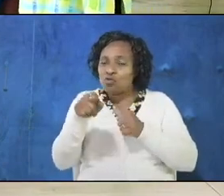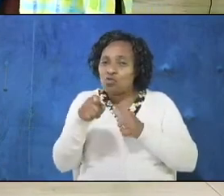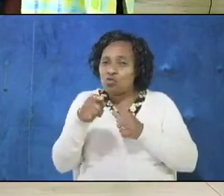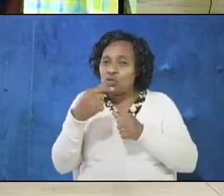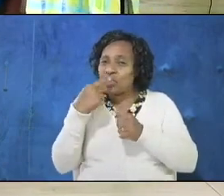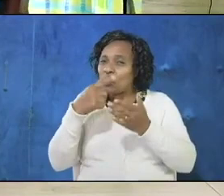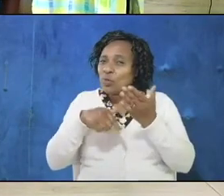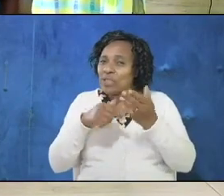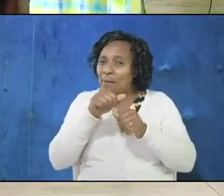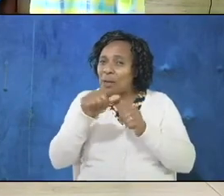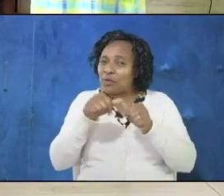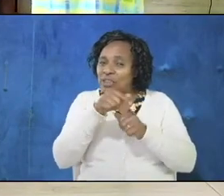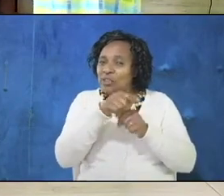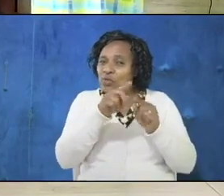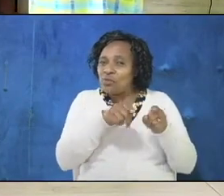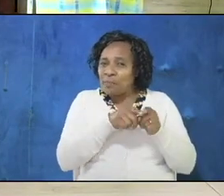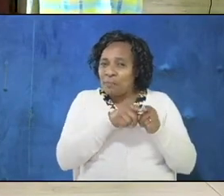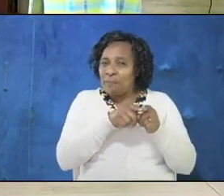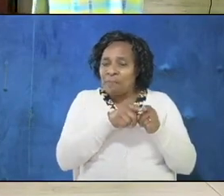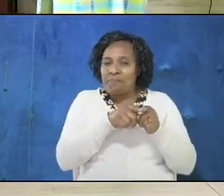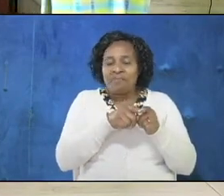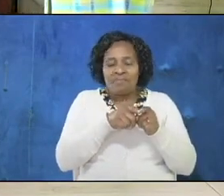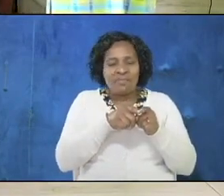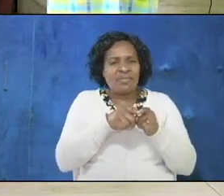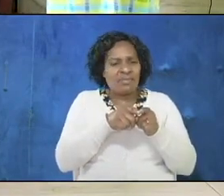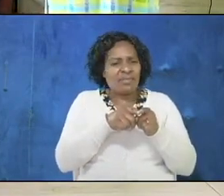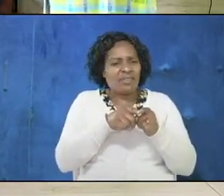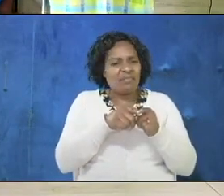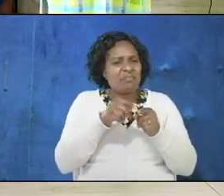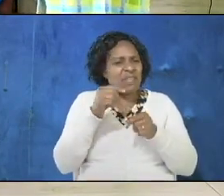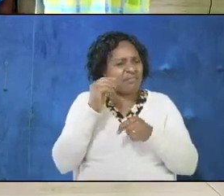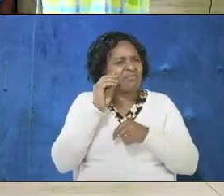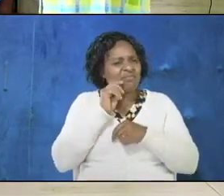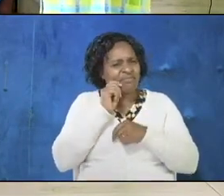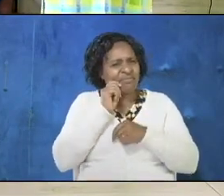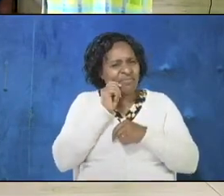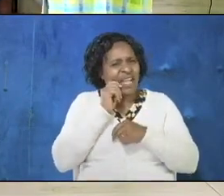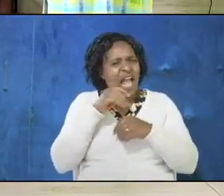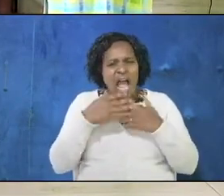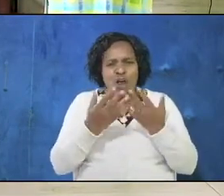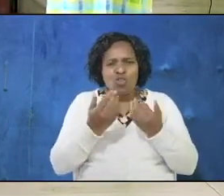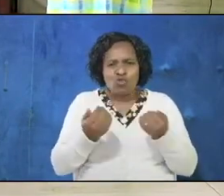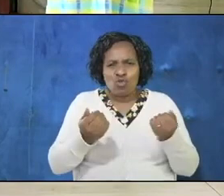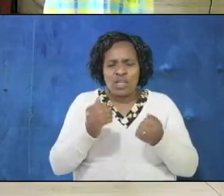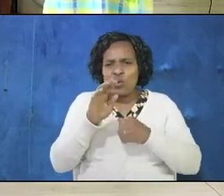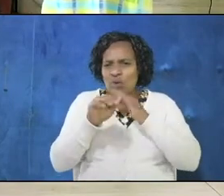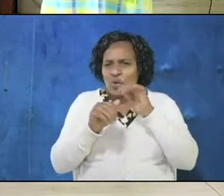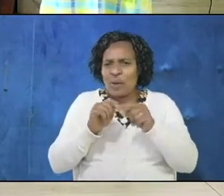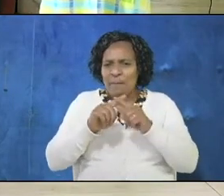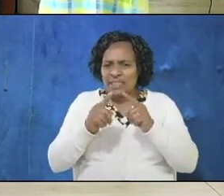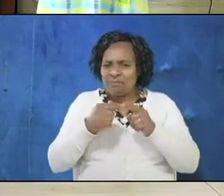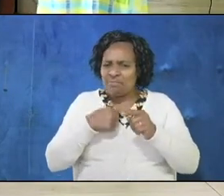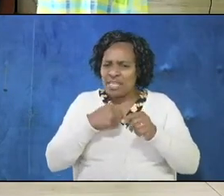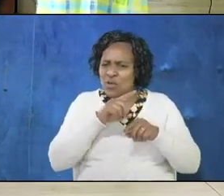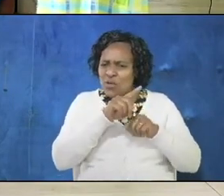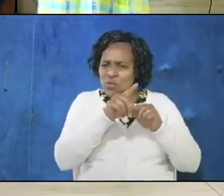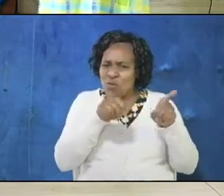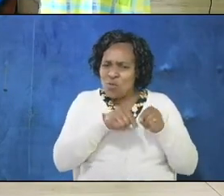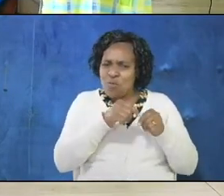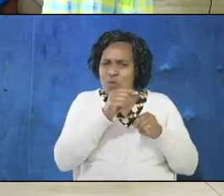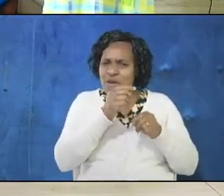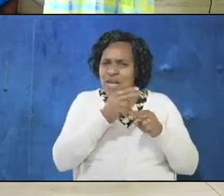this room? I wonder how the children will call it. But I will call it the room of